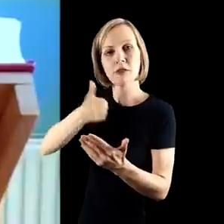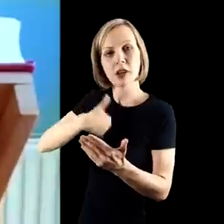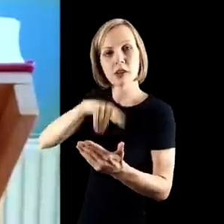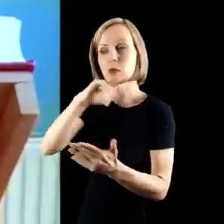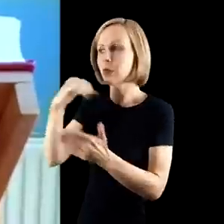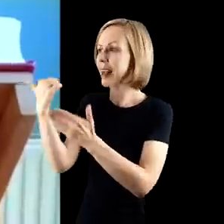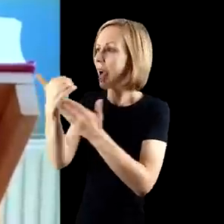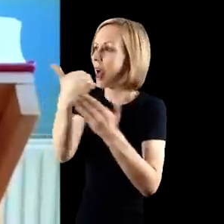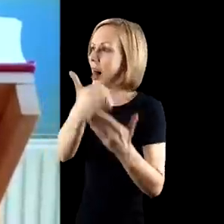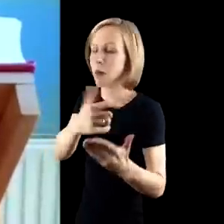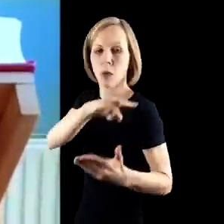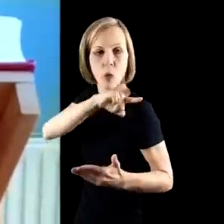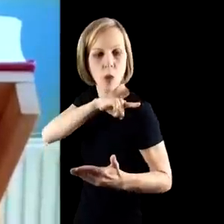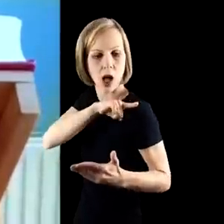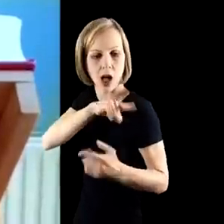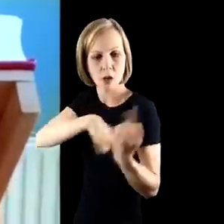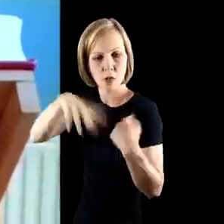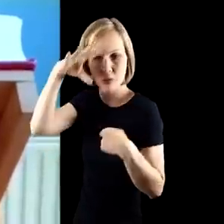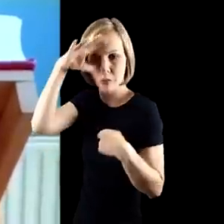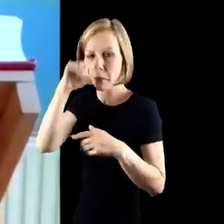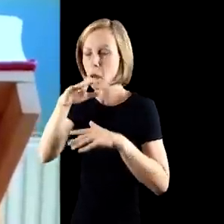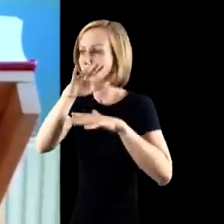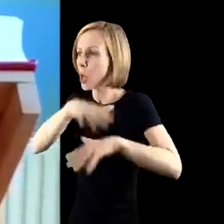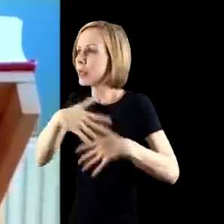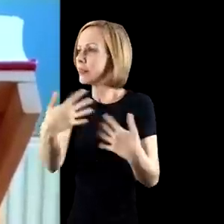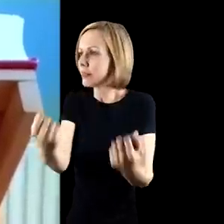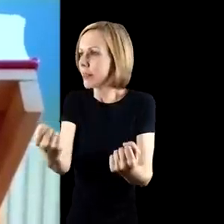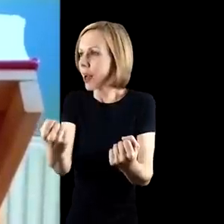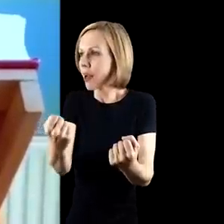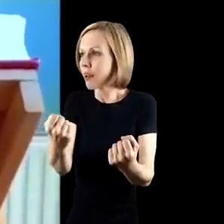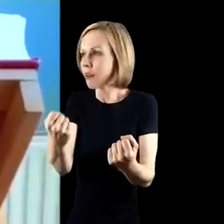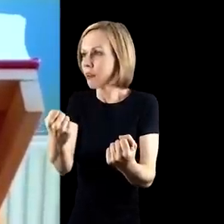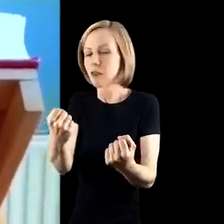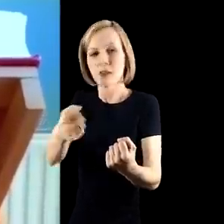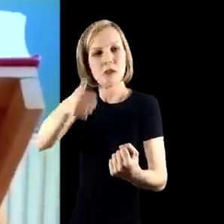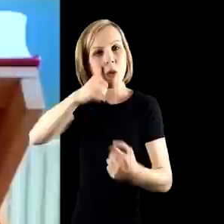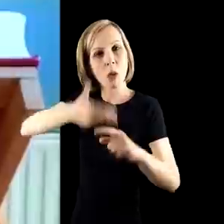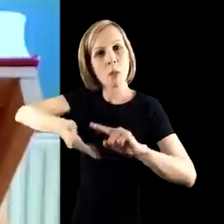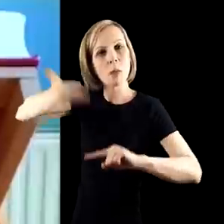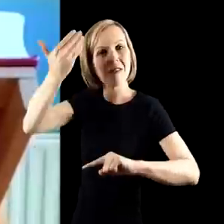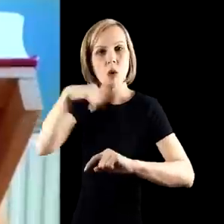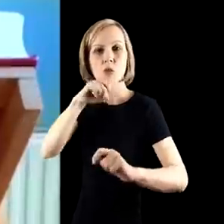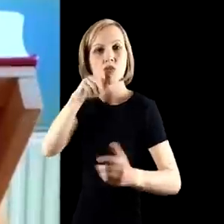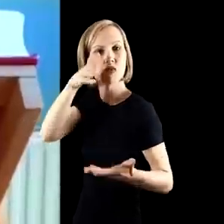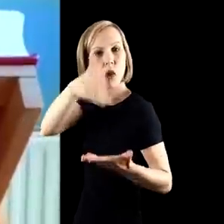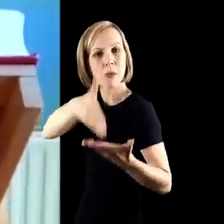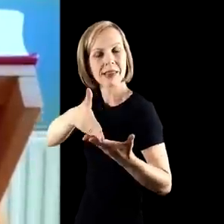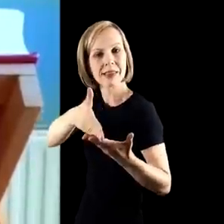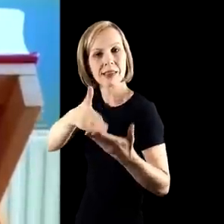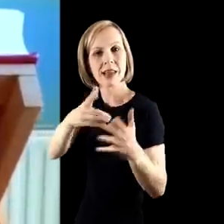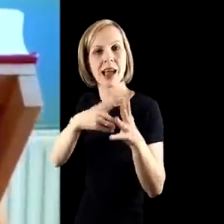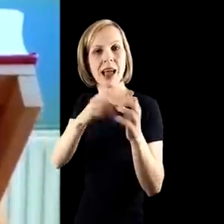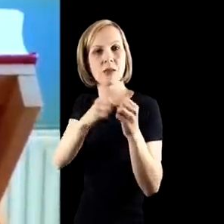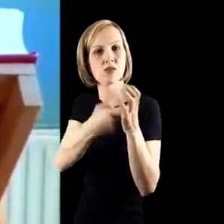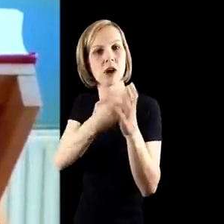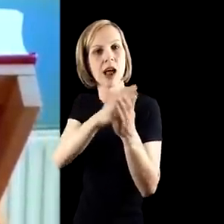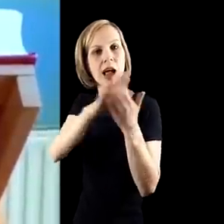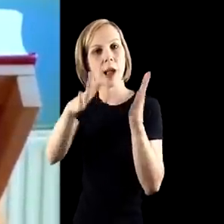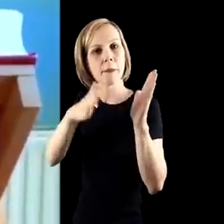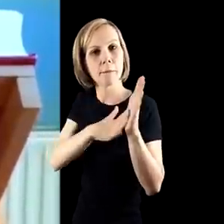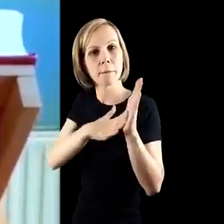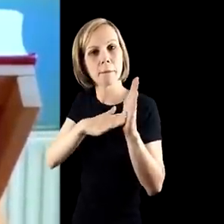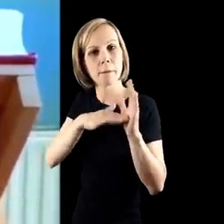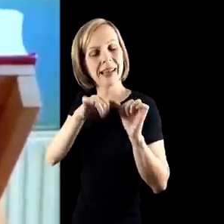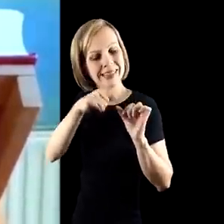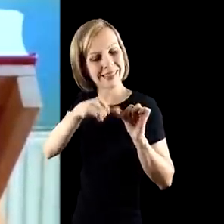his mercy, according to the promise he made to our ancestors, to Abraham and to